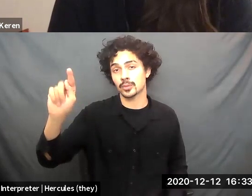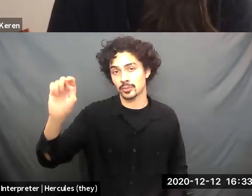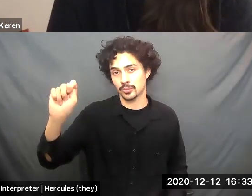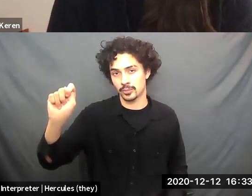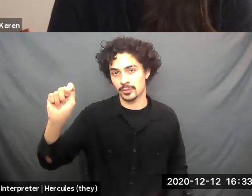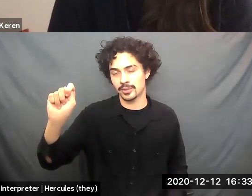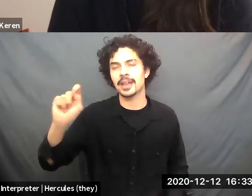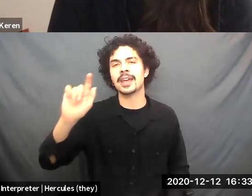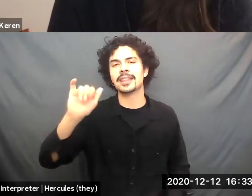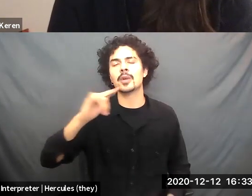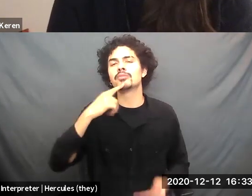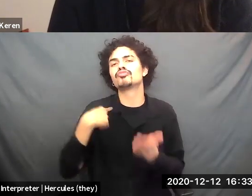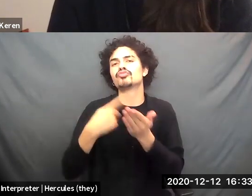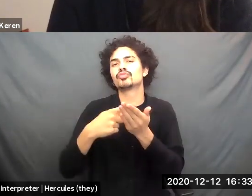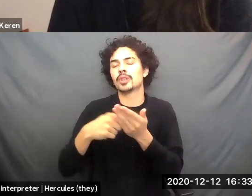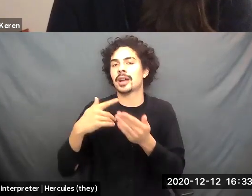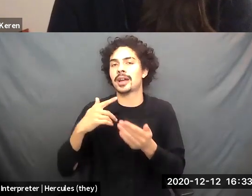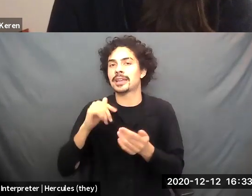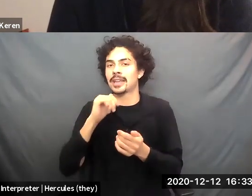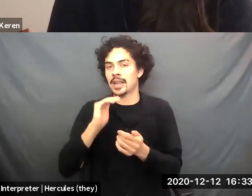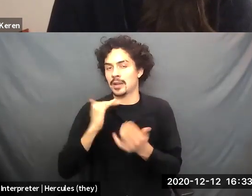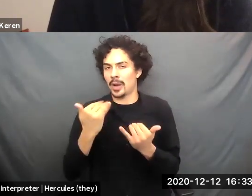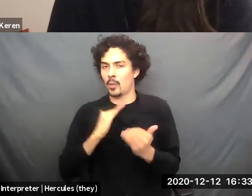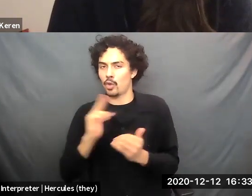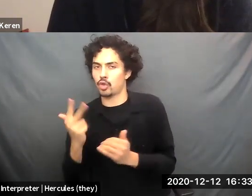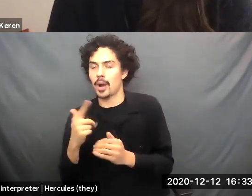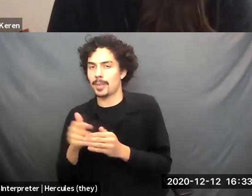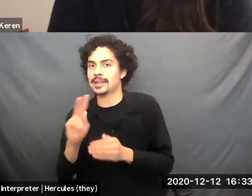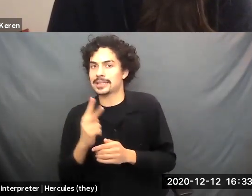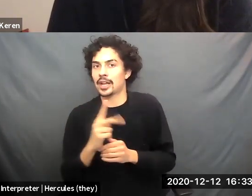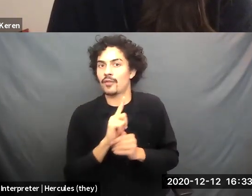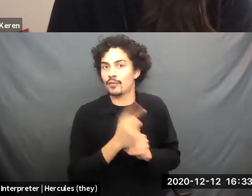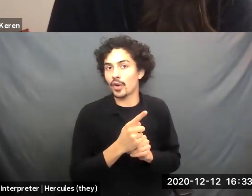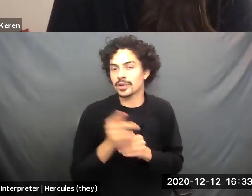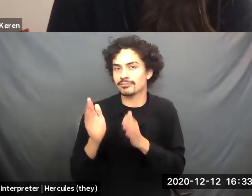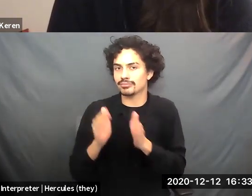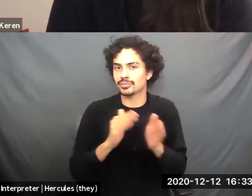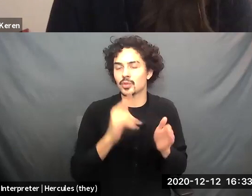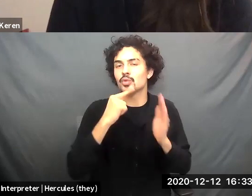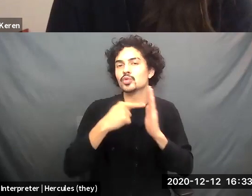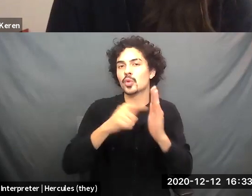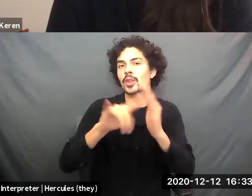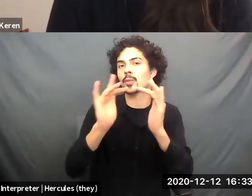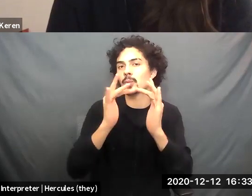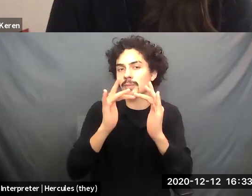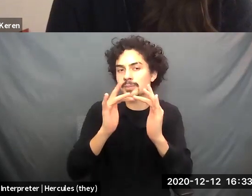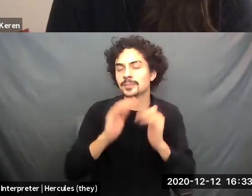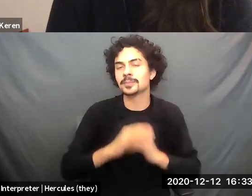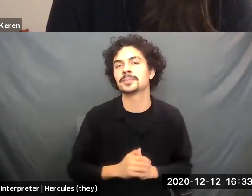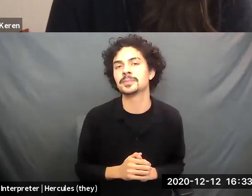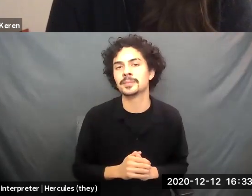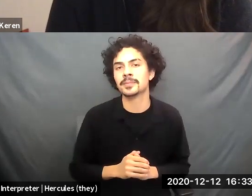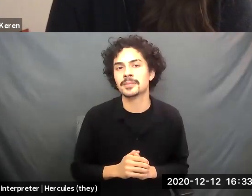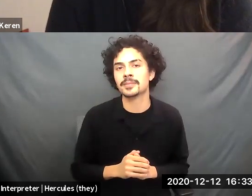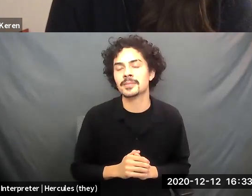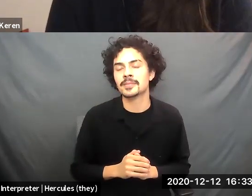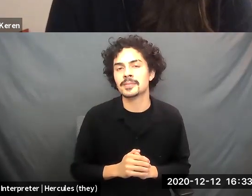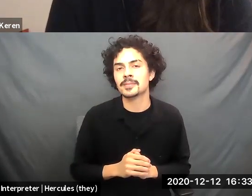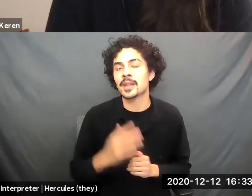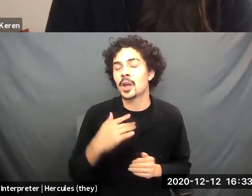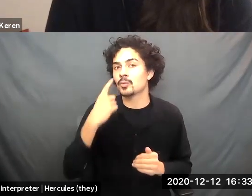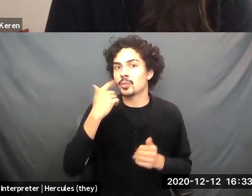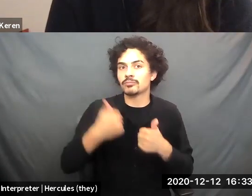we did earlier in the fall with Alex Espitali, the sociologist and historian Nikhil Paul Singh, and our most recent